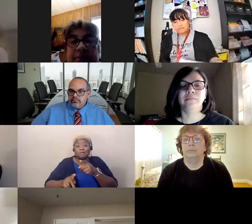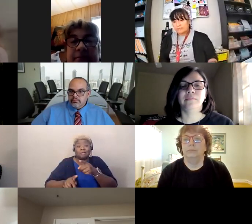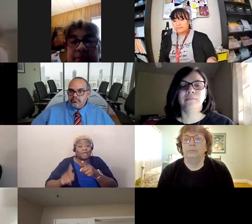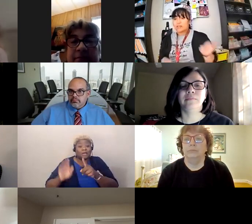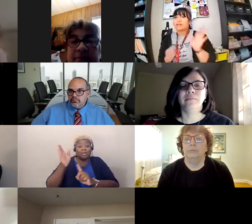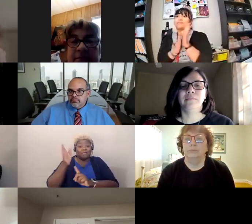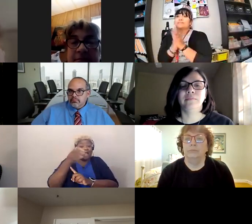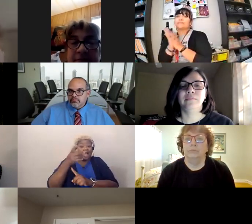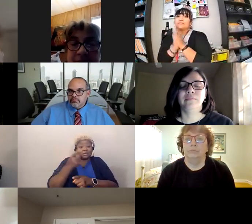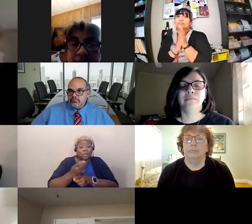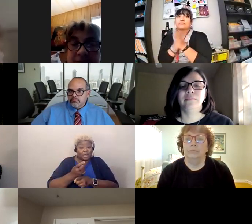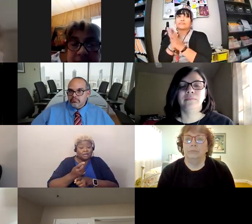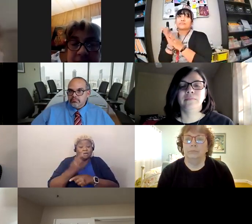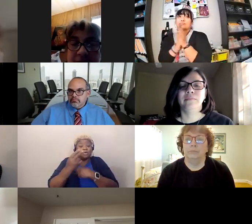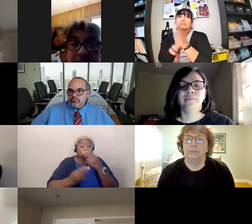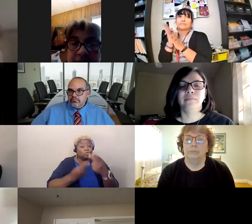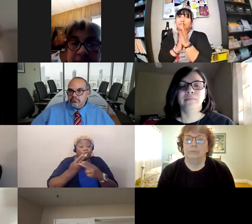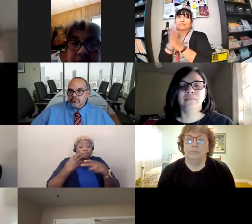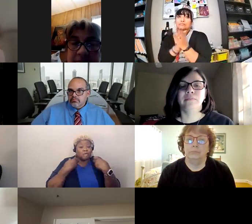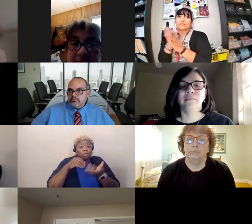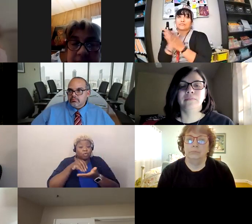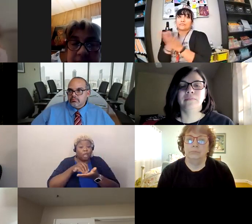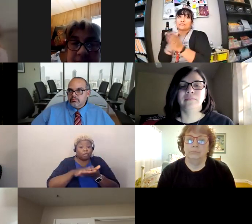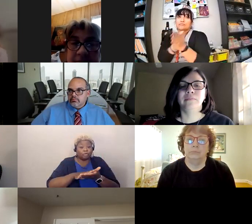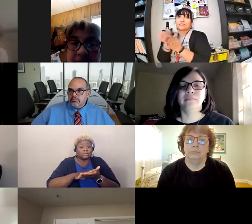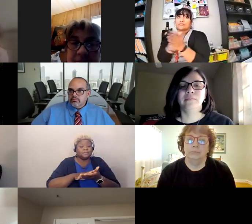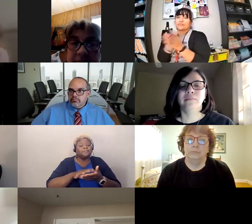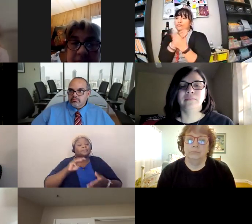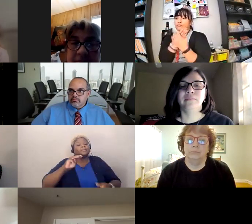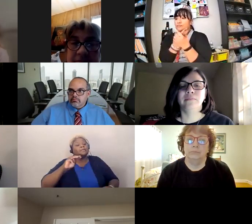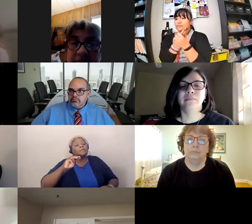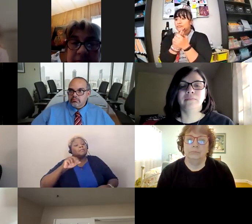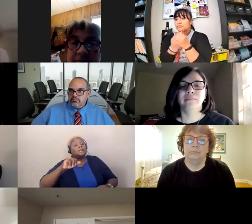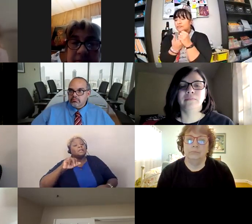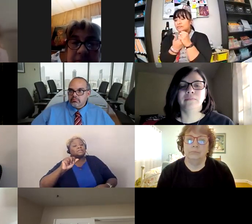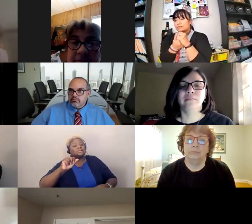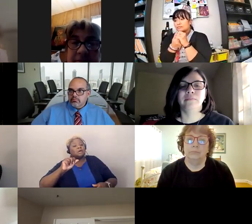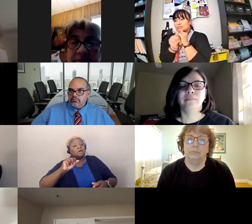flagged, right? Universal health records. And actually, Melissa, Autism